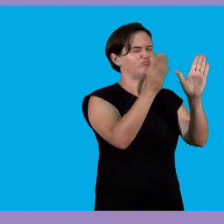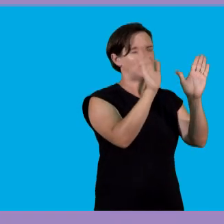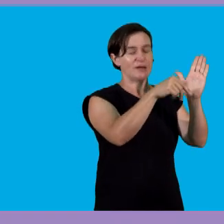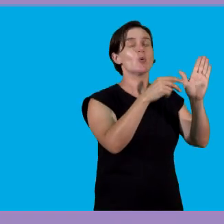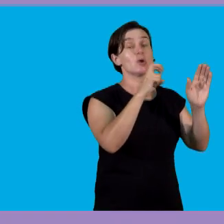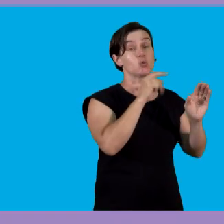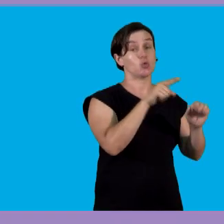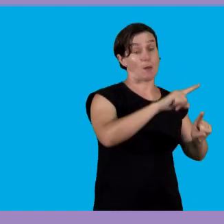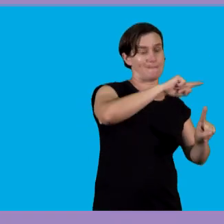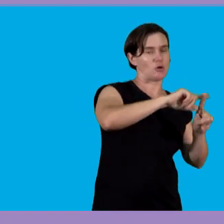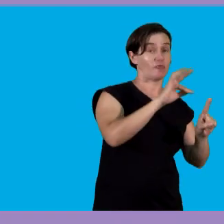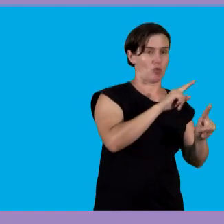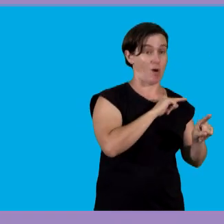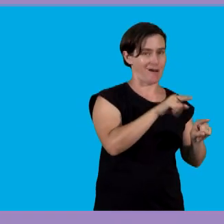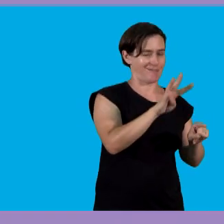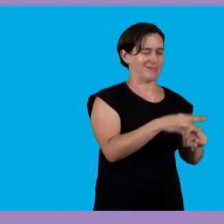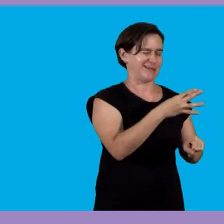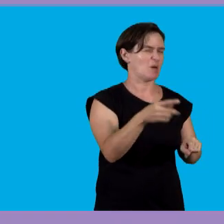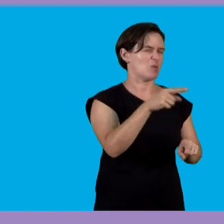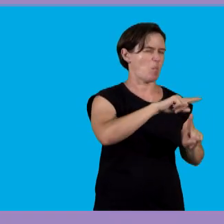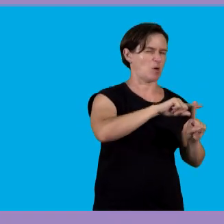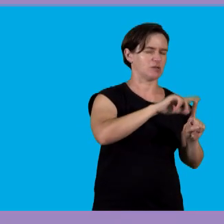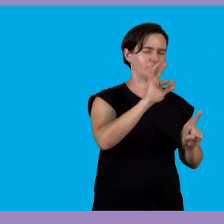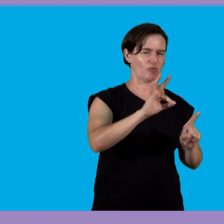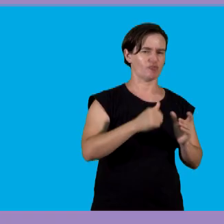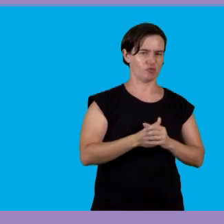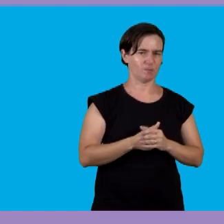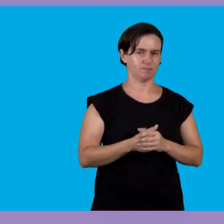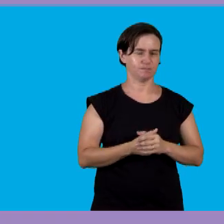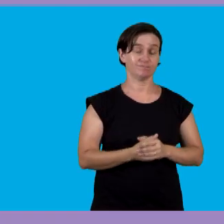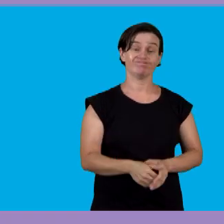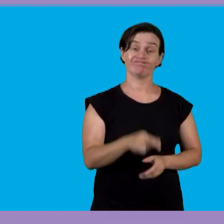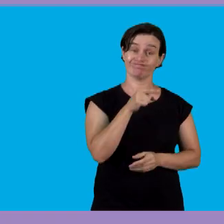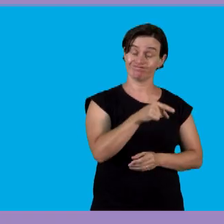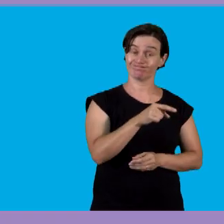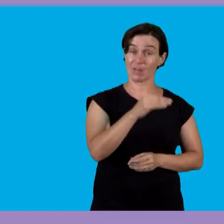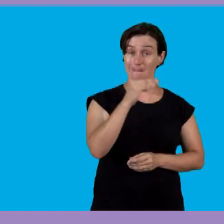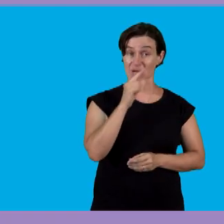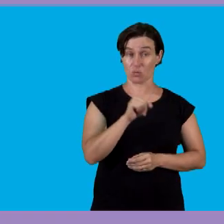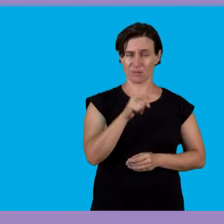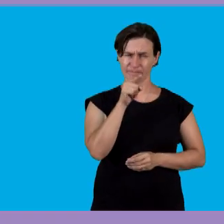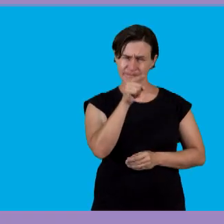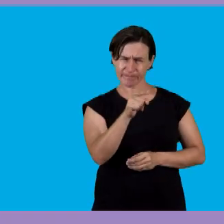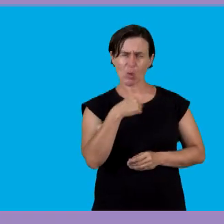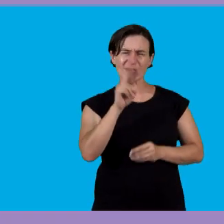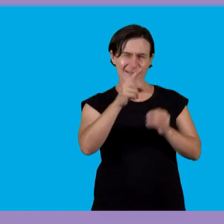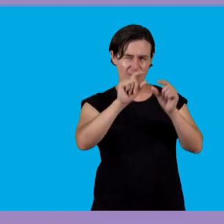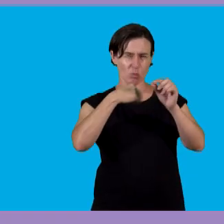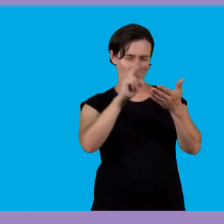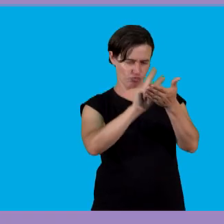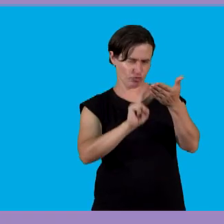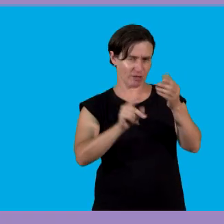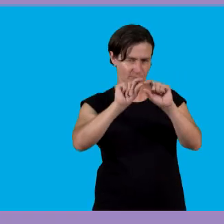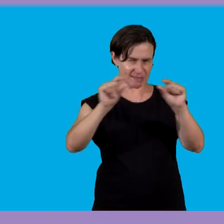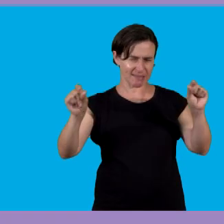what will the output be. So from this statement, we know that a number, which is the input value,